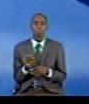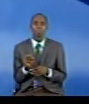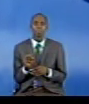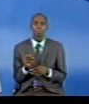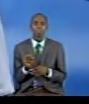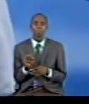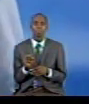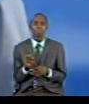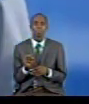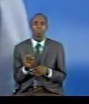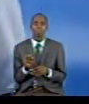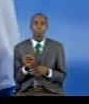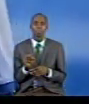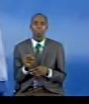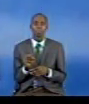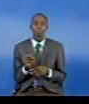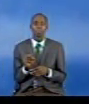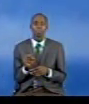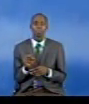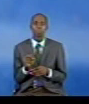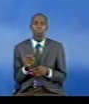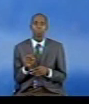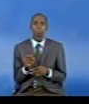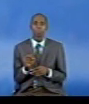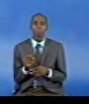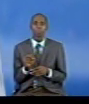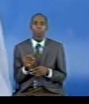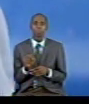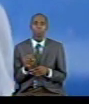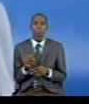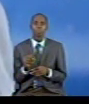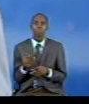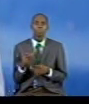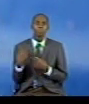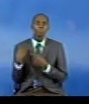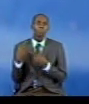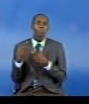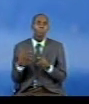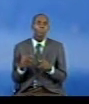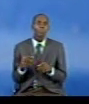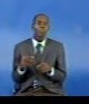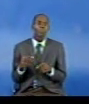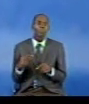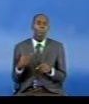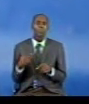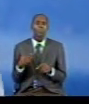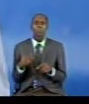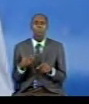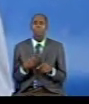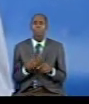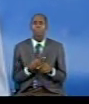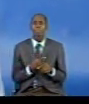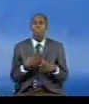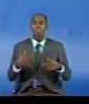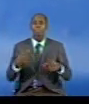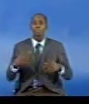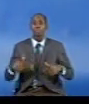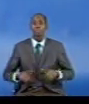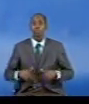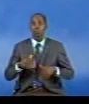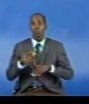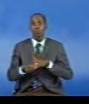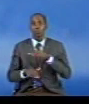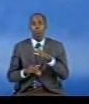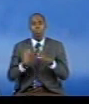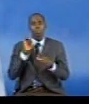Yeah, since the day we had the youth rally, the youth walk. I went for the walk,